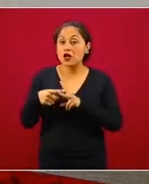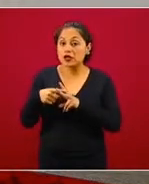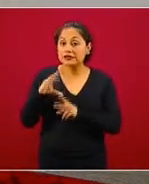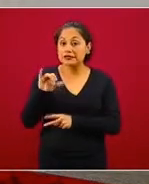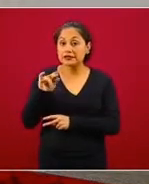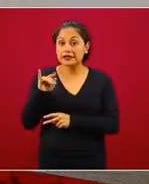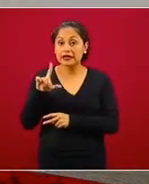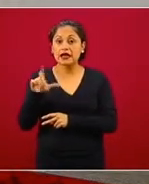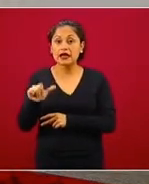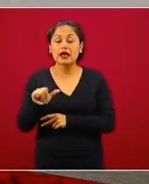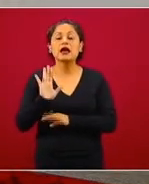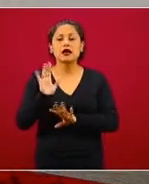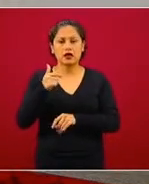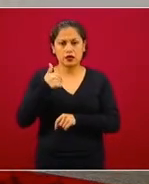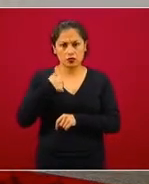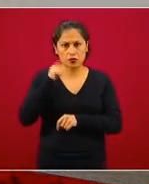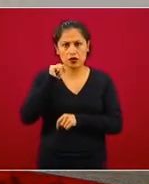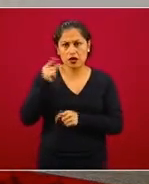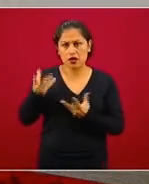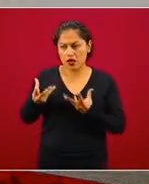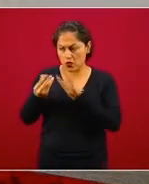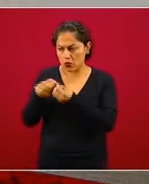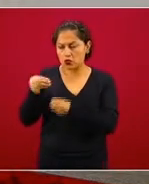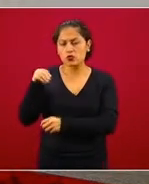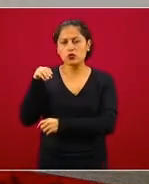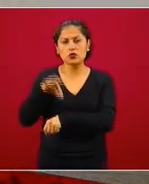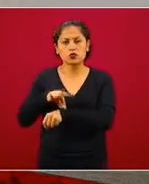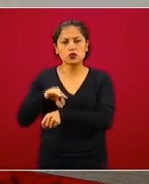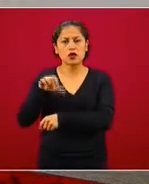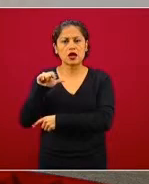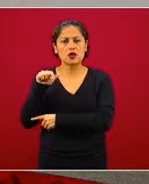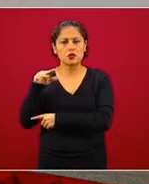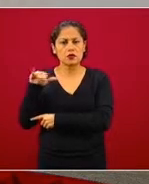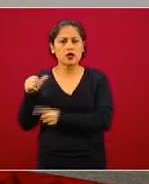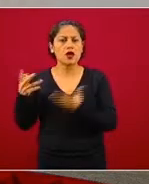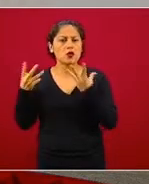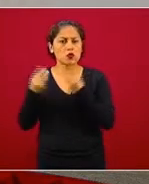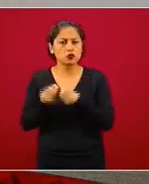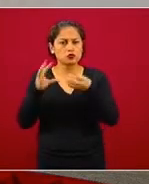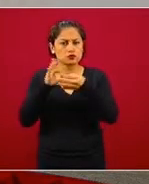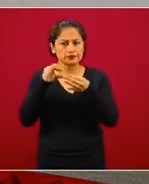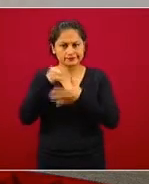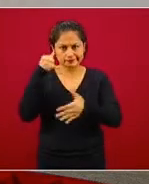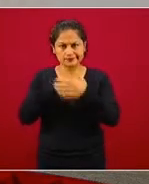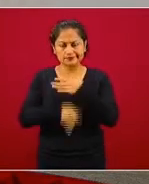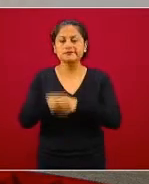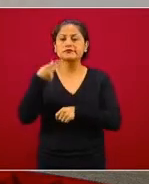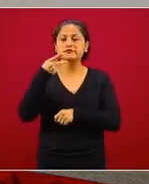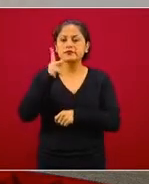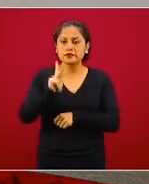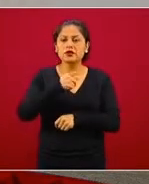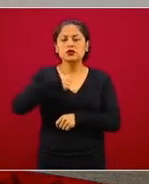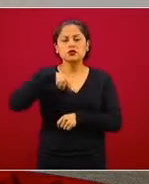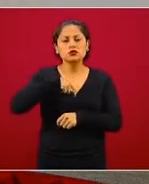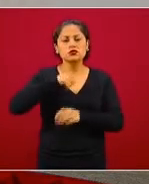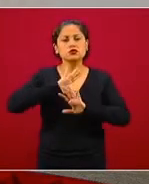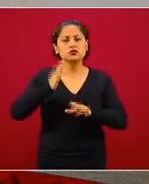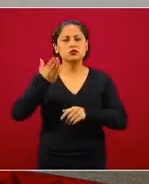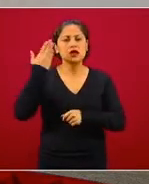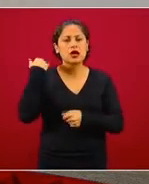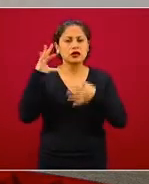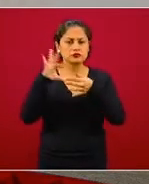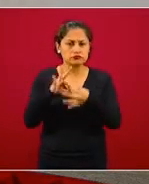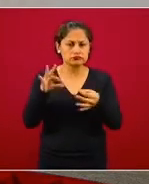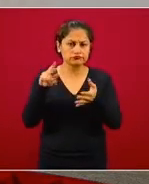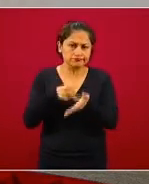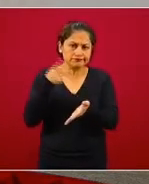que going mañana to tanto el doctor Alomía como un ask servidor or podamos make an explicar más detalles? appeal for Básicamente, people como lo comentamos efectivamente en to varias